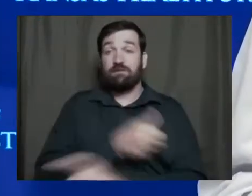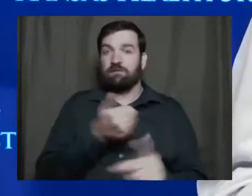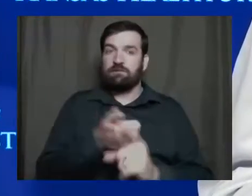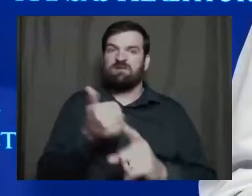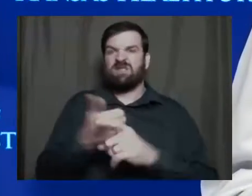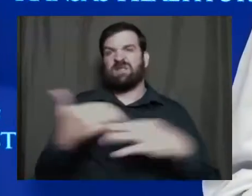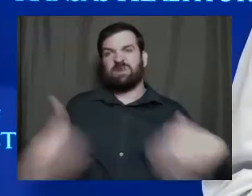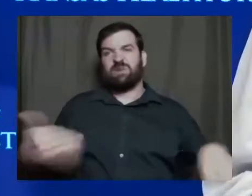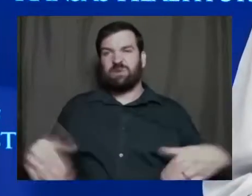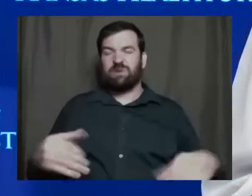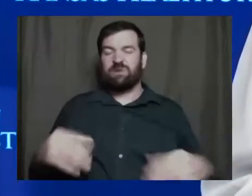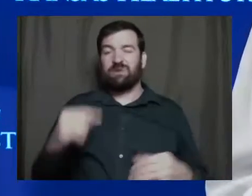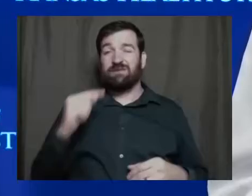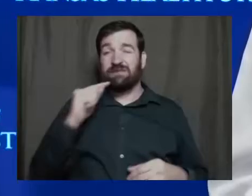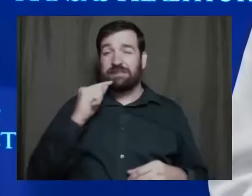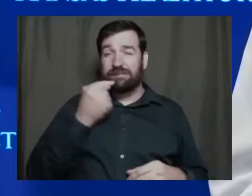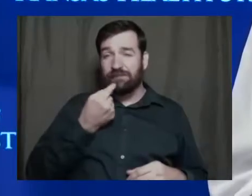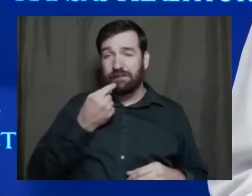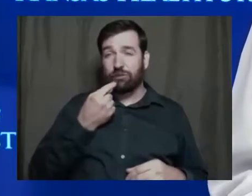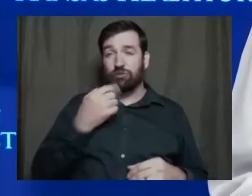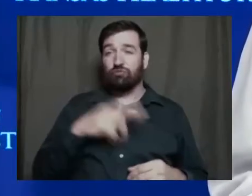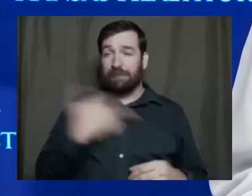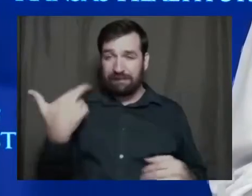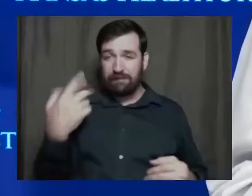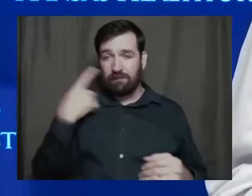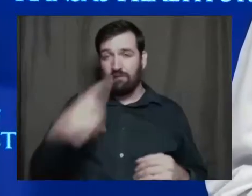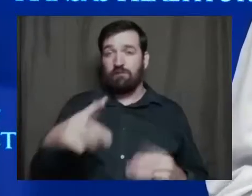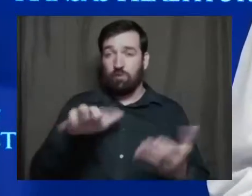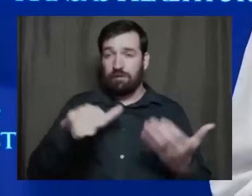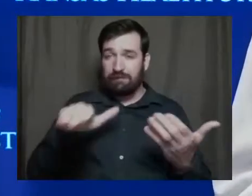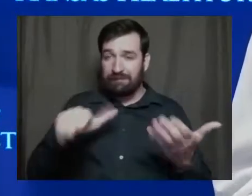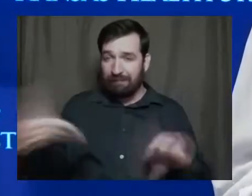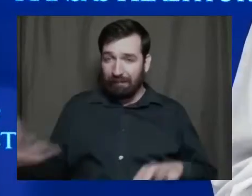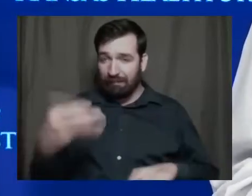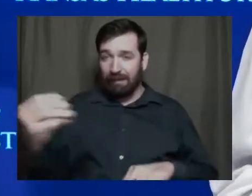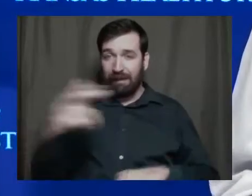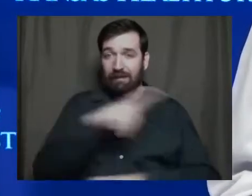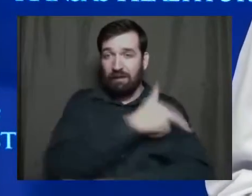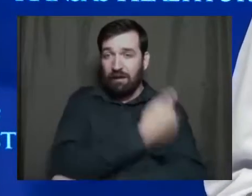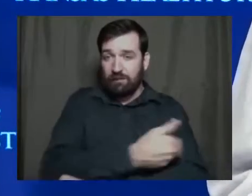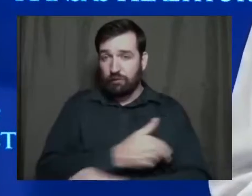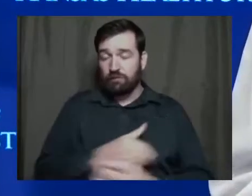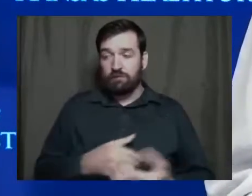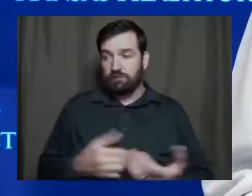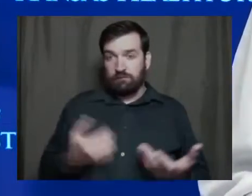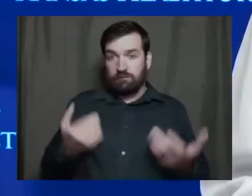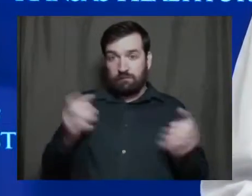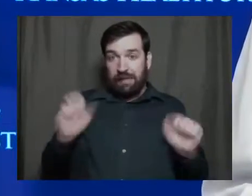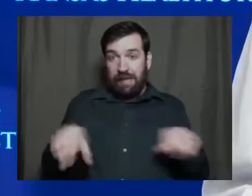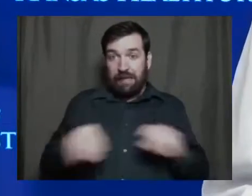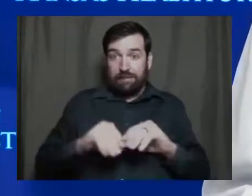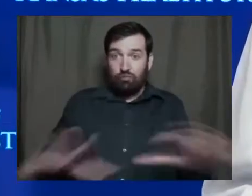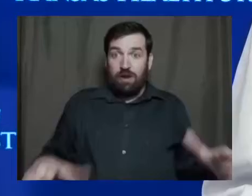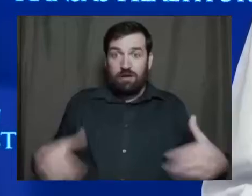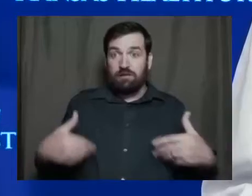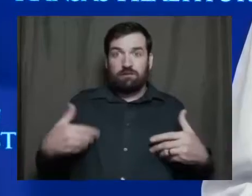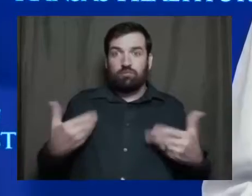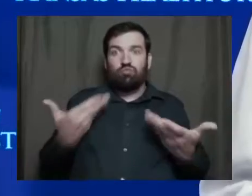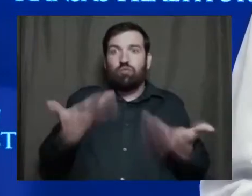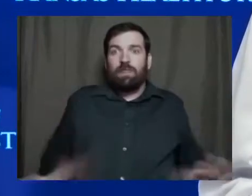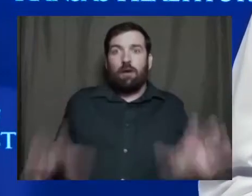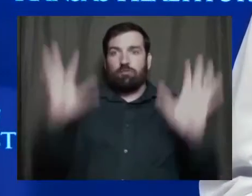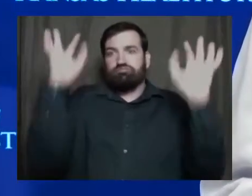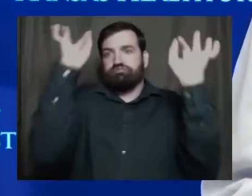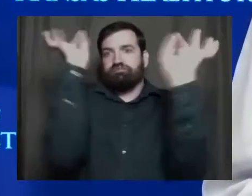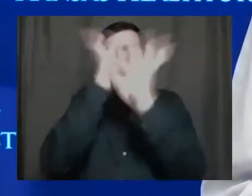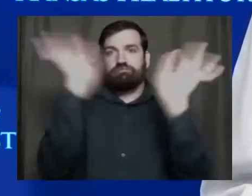severe hospitalizations and death. And you're going to shed it and spread it at a time when you don't even know it, and as a result, and probably